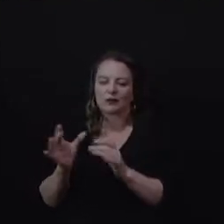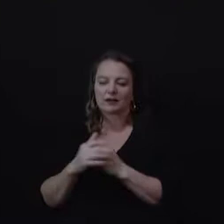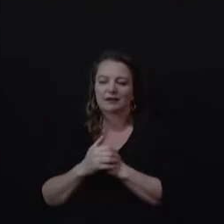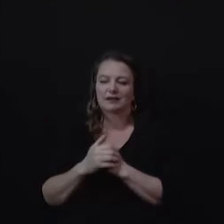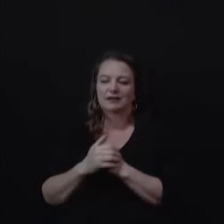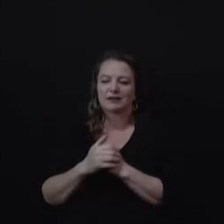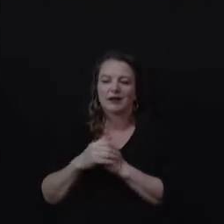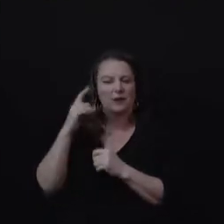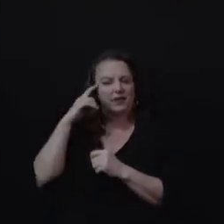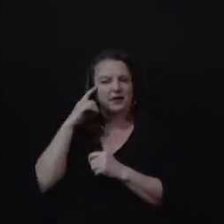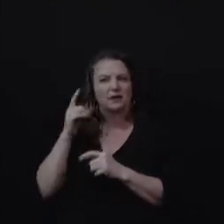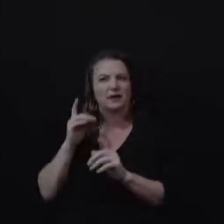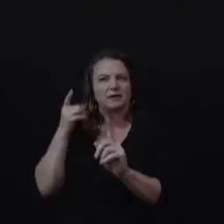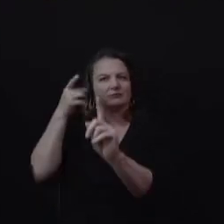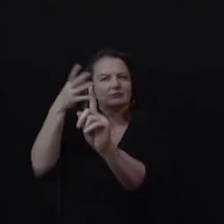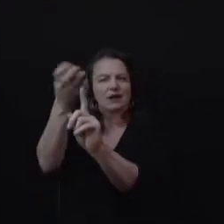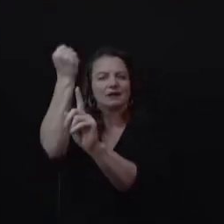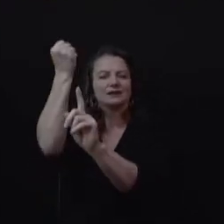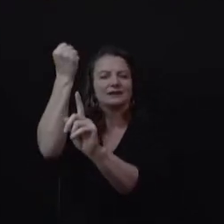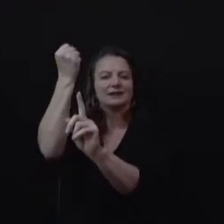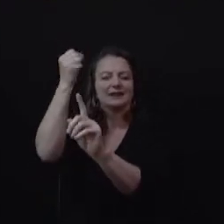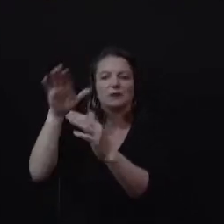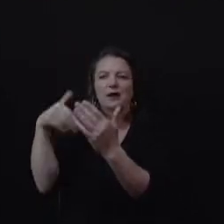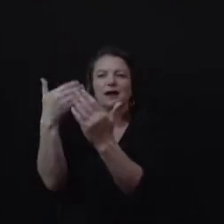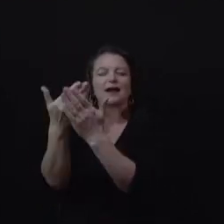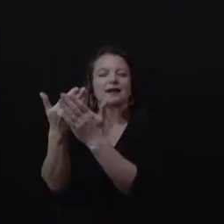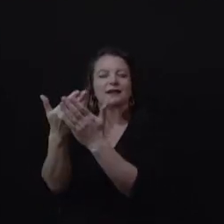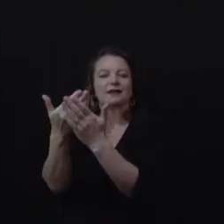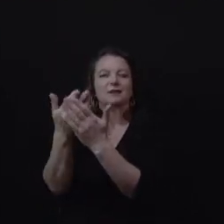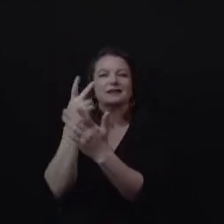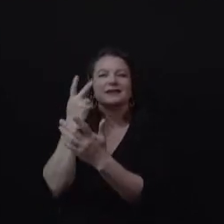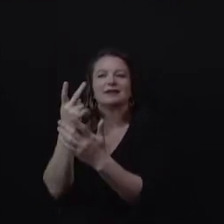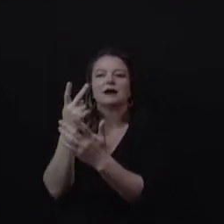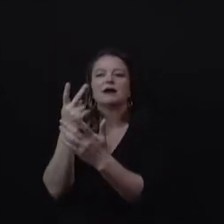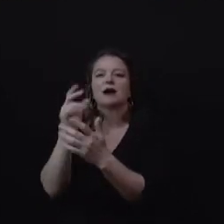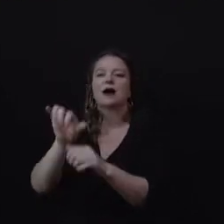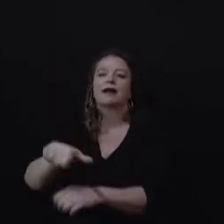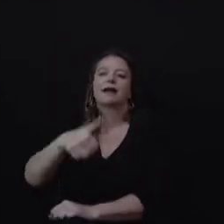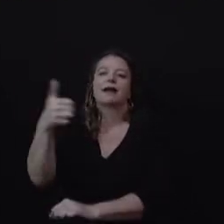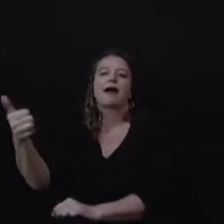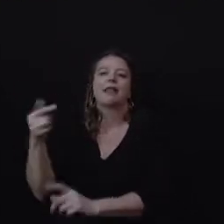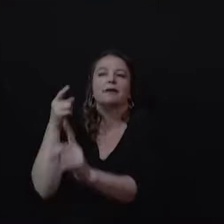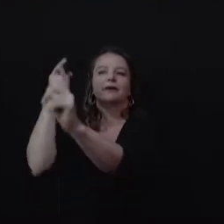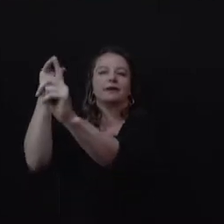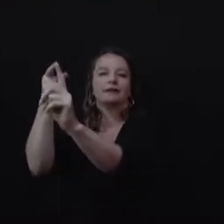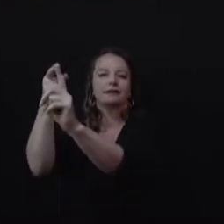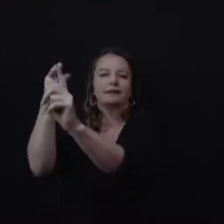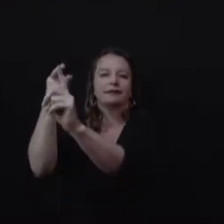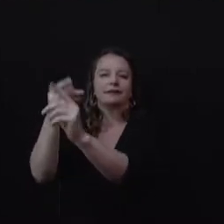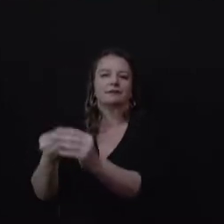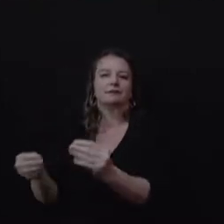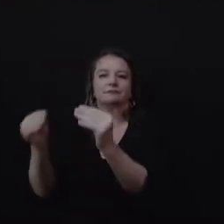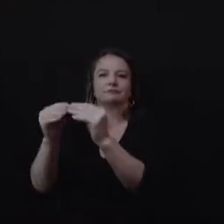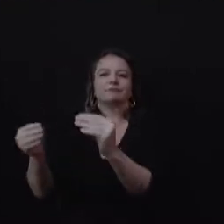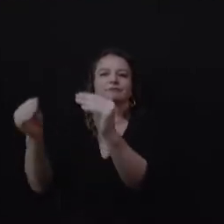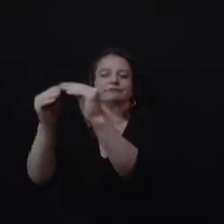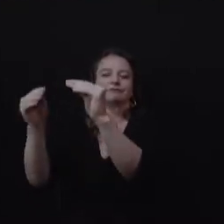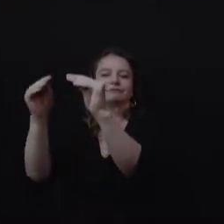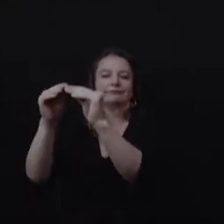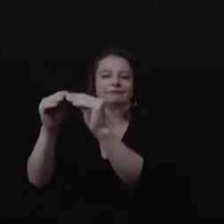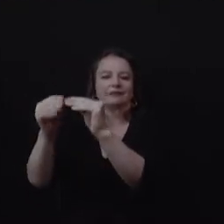would fulfill us. And when we got there, we saw that there was another hill that was even higher to climb to get